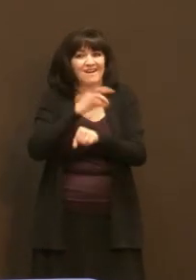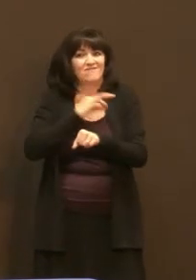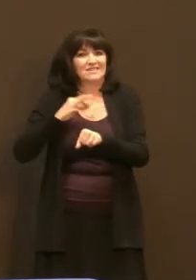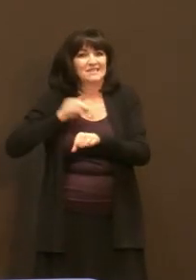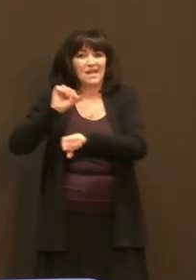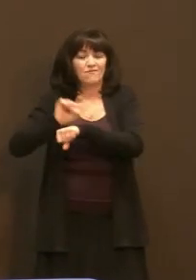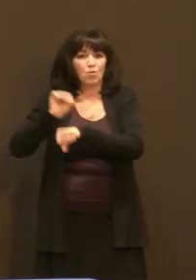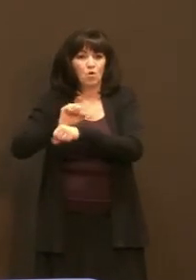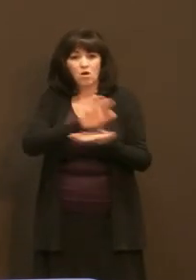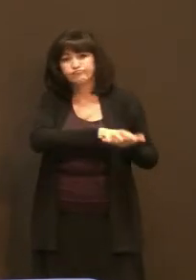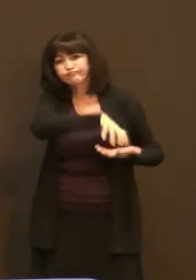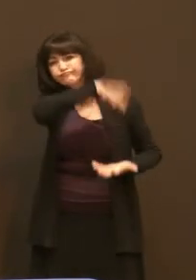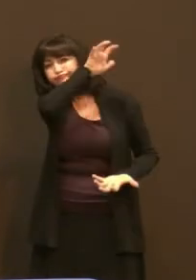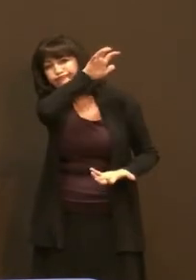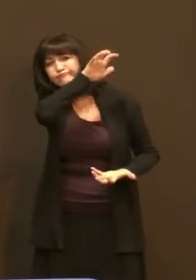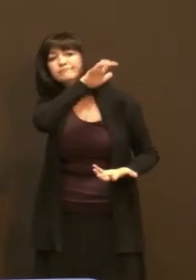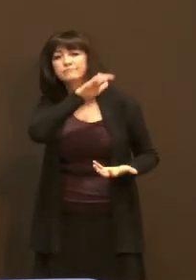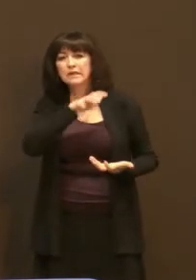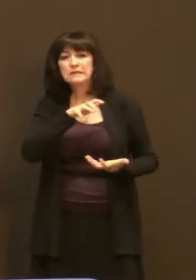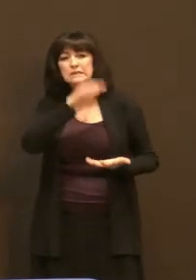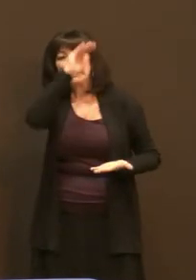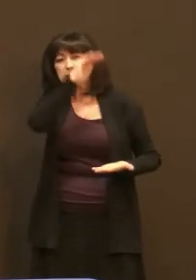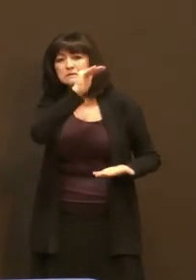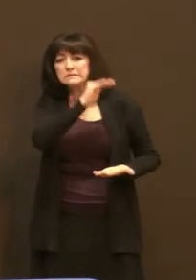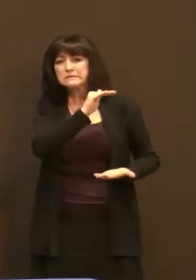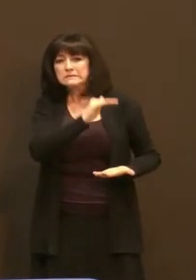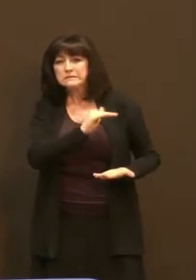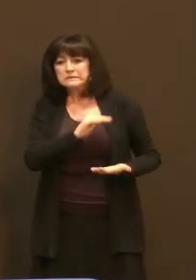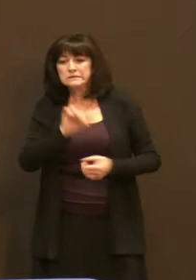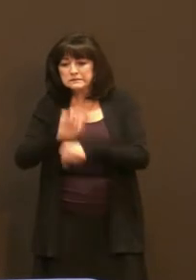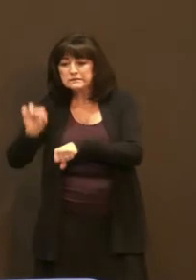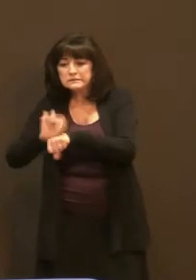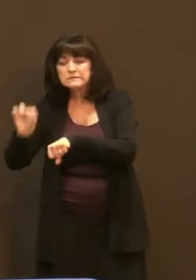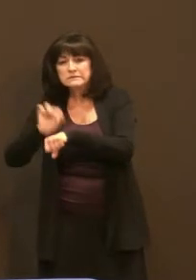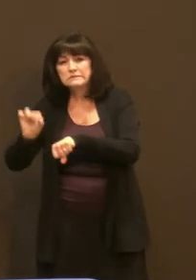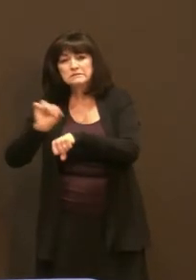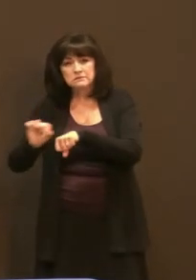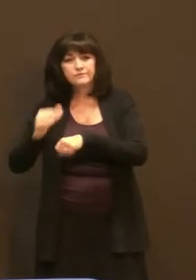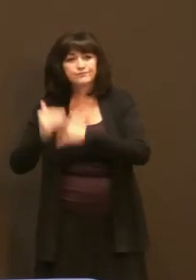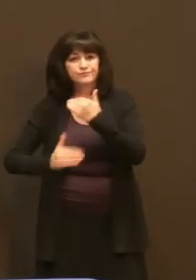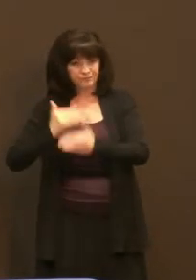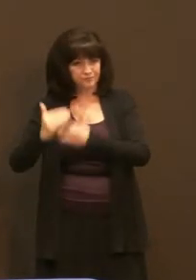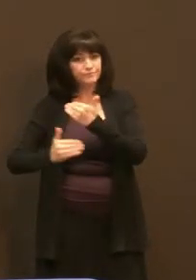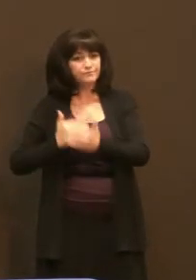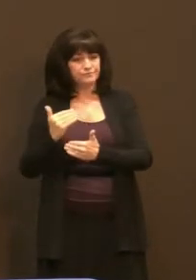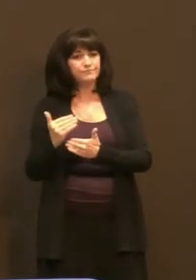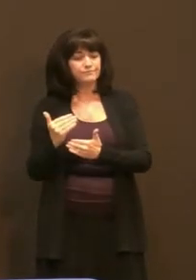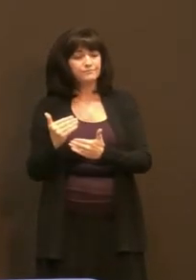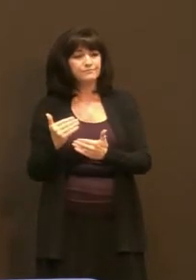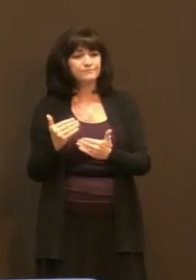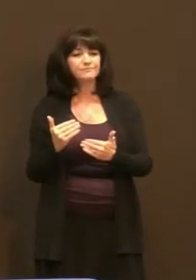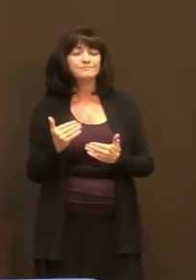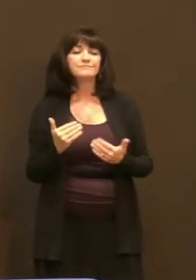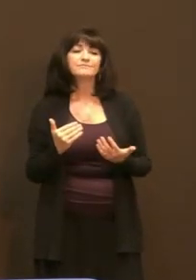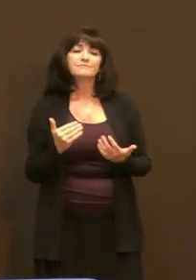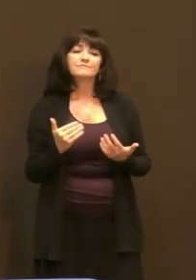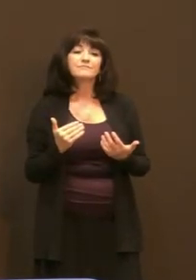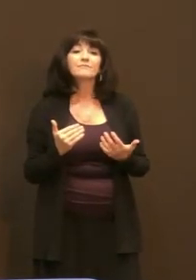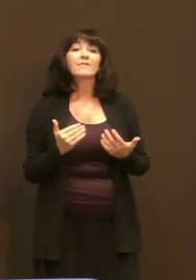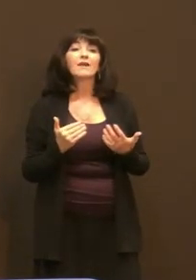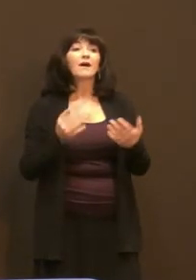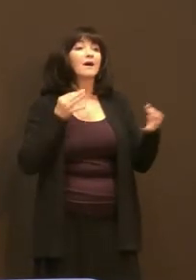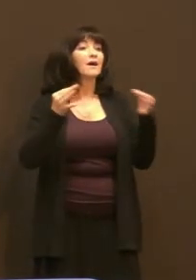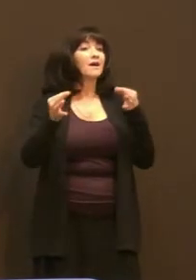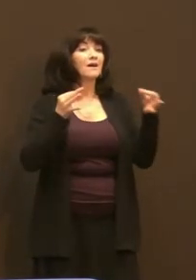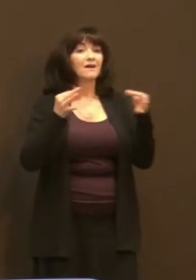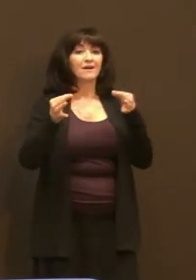help the people that are really in great need. There's also the need to explain both to business